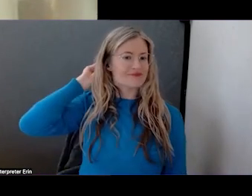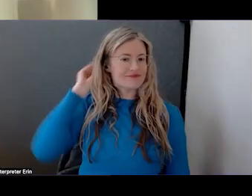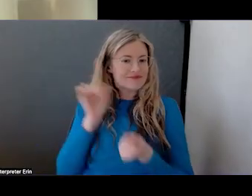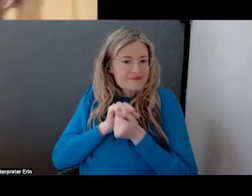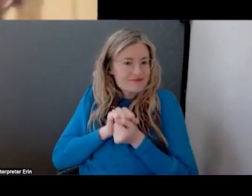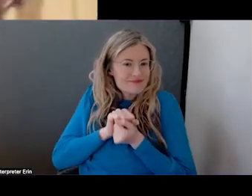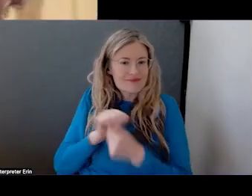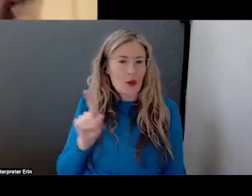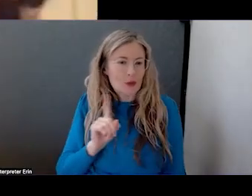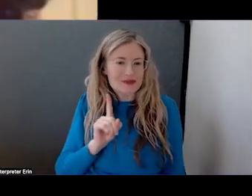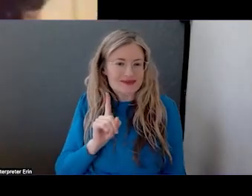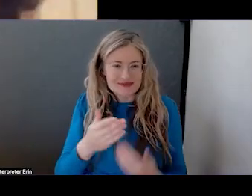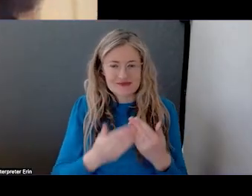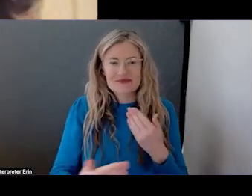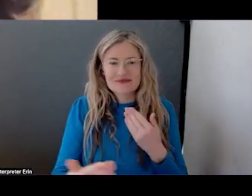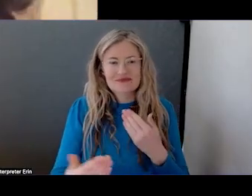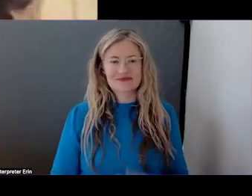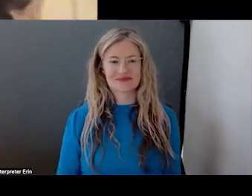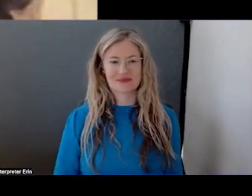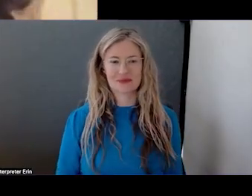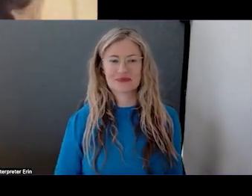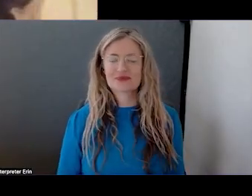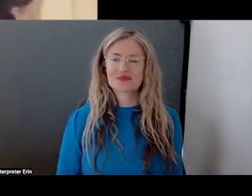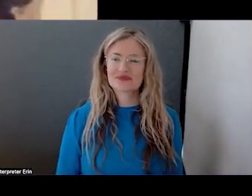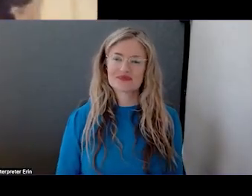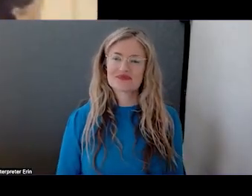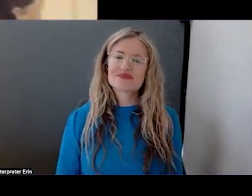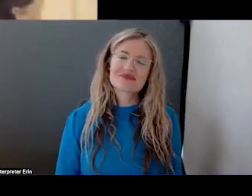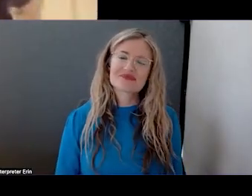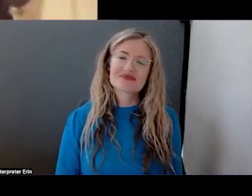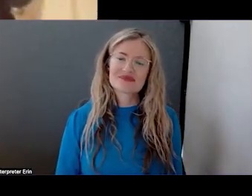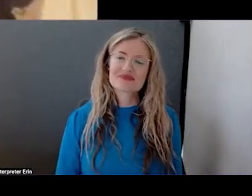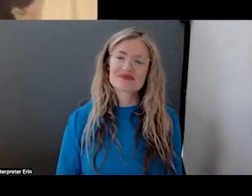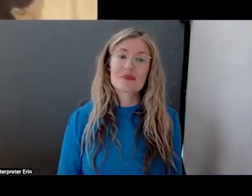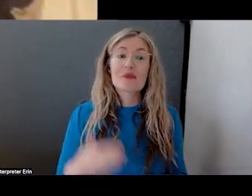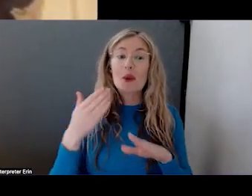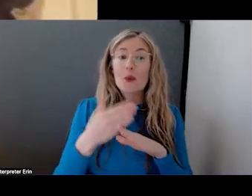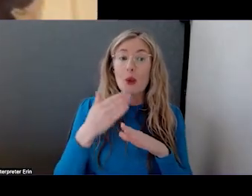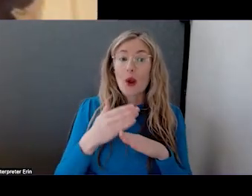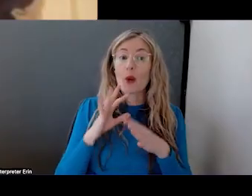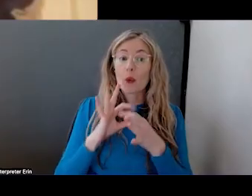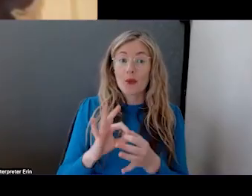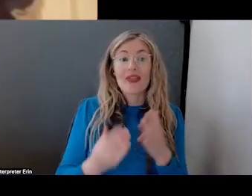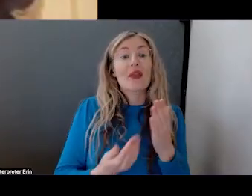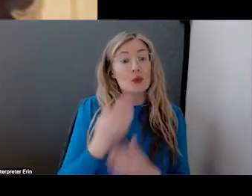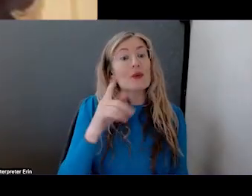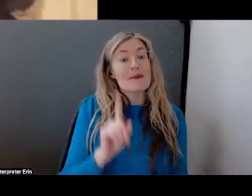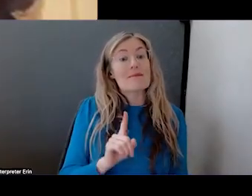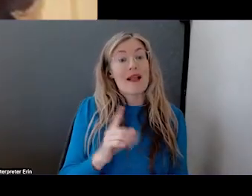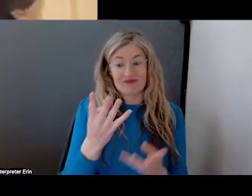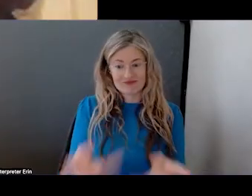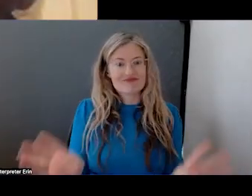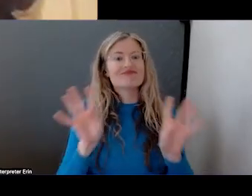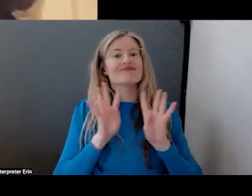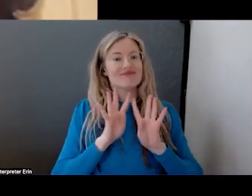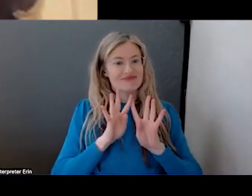Laura? Lavorare con le persone nuove, Working with new people in a group, stare in